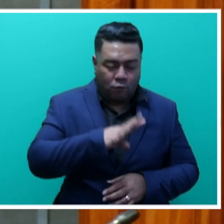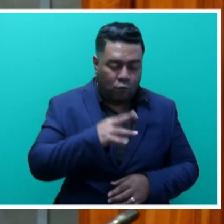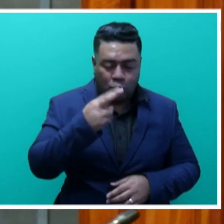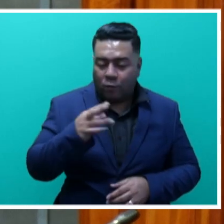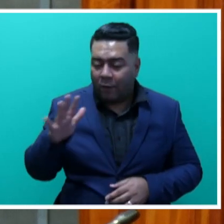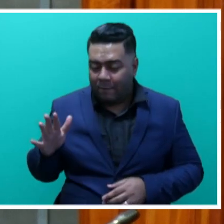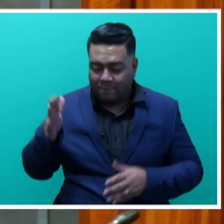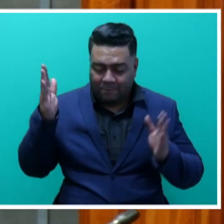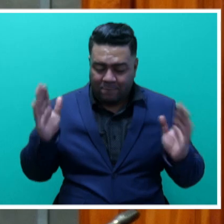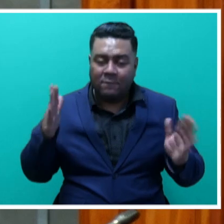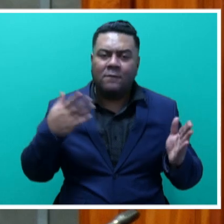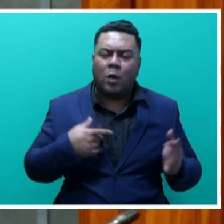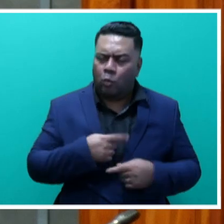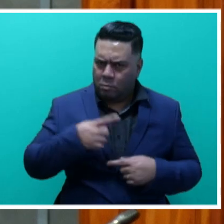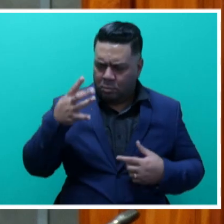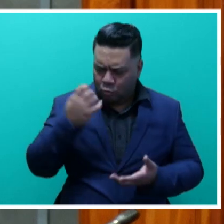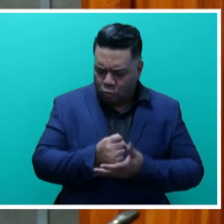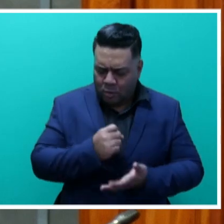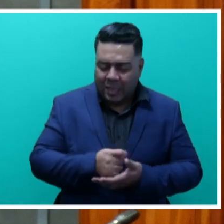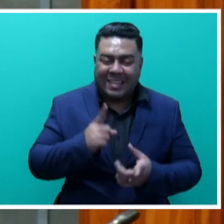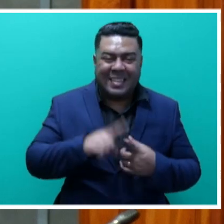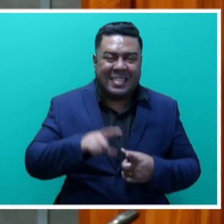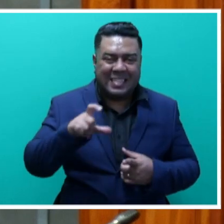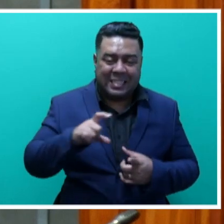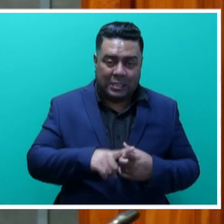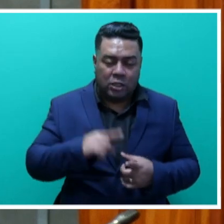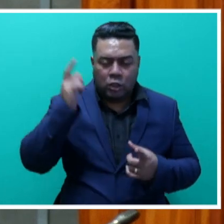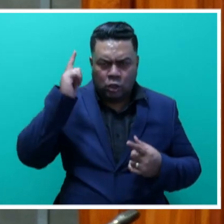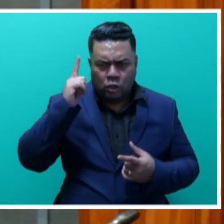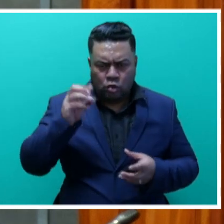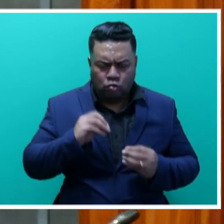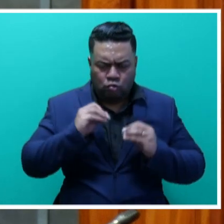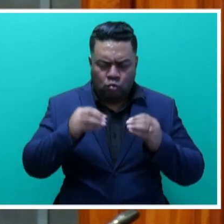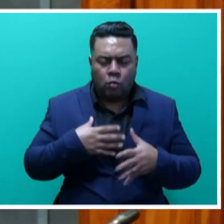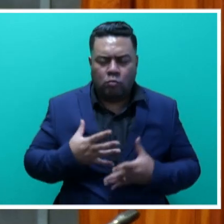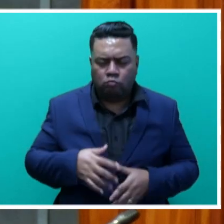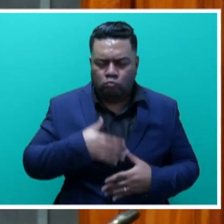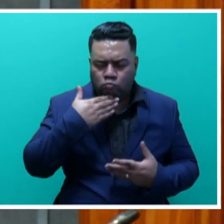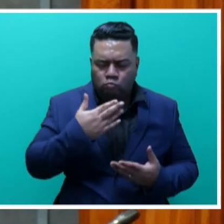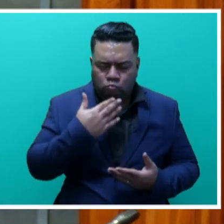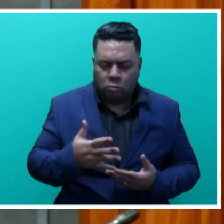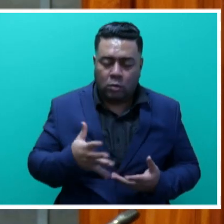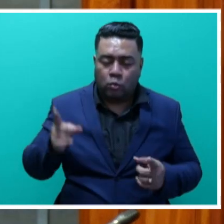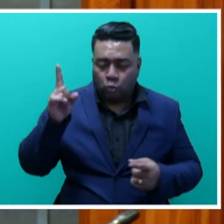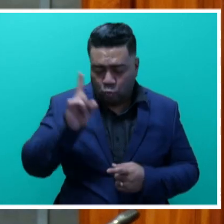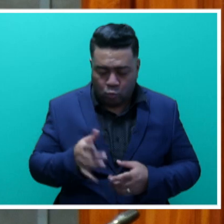I'm certain our ECE teachers will appreciate. Today, we commence a week-long